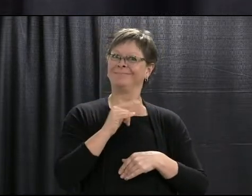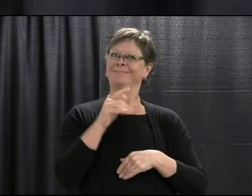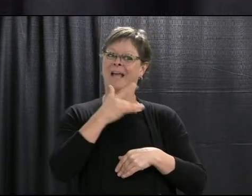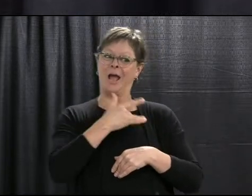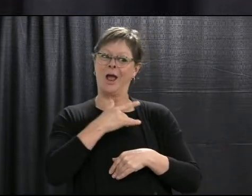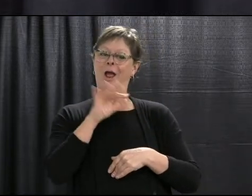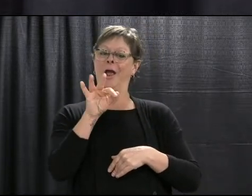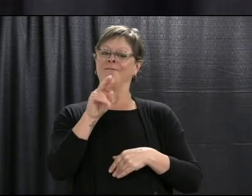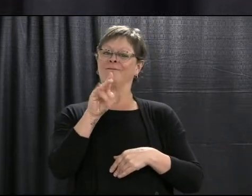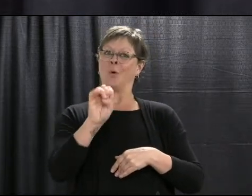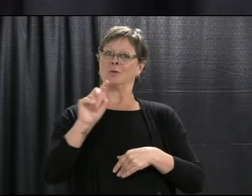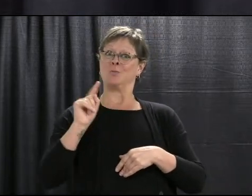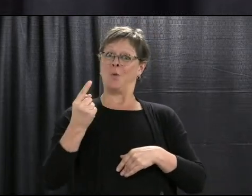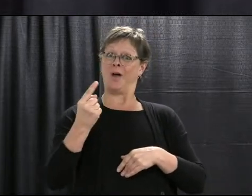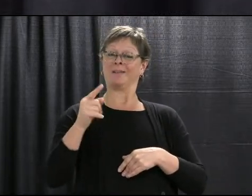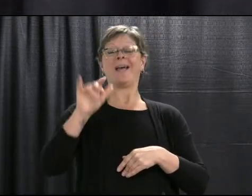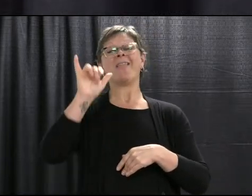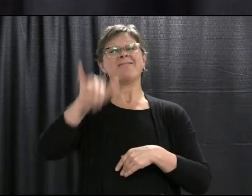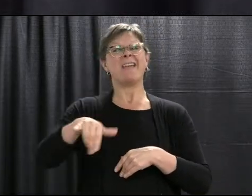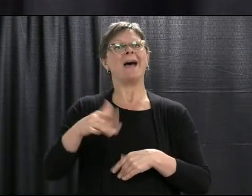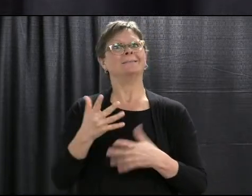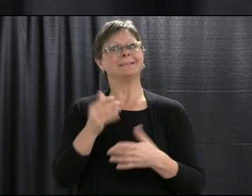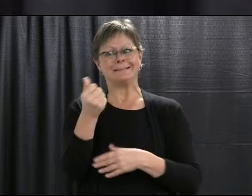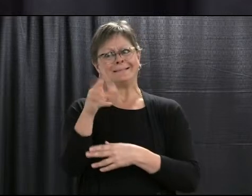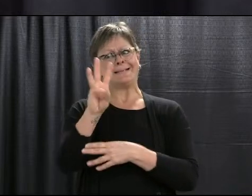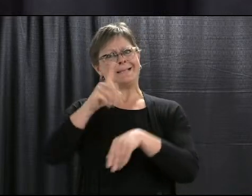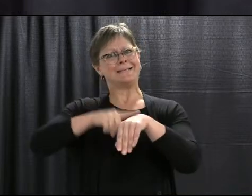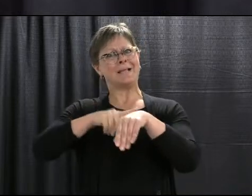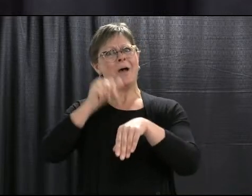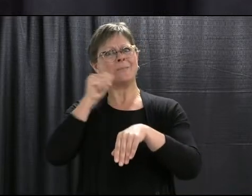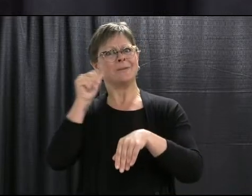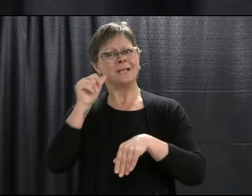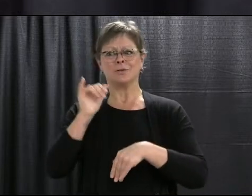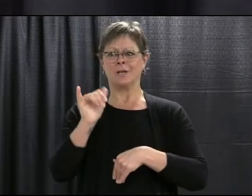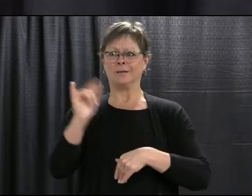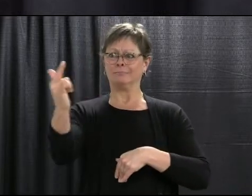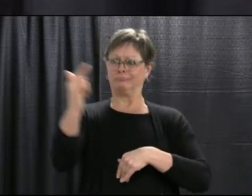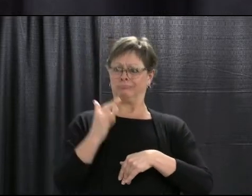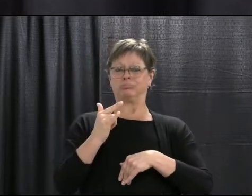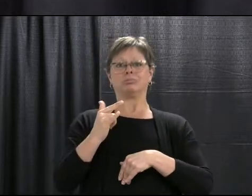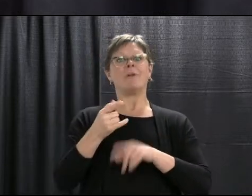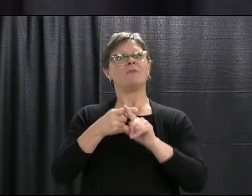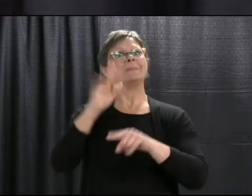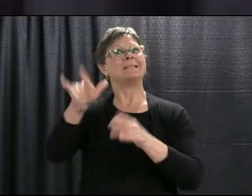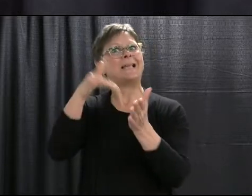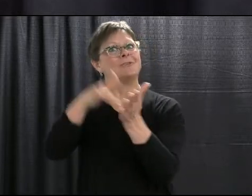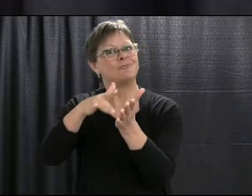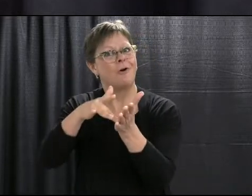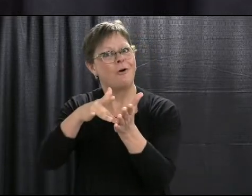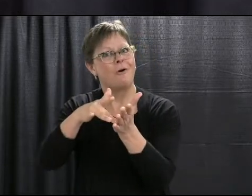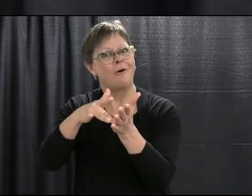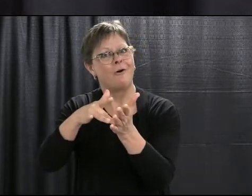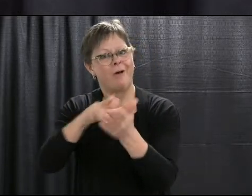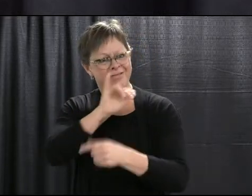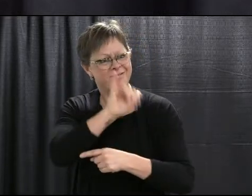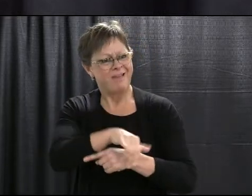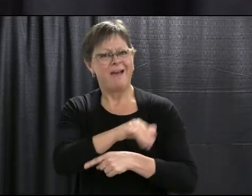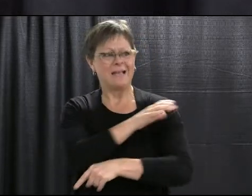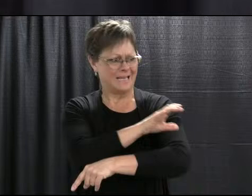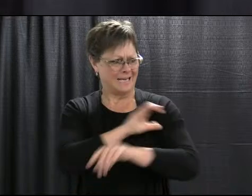the 16th time and took patients in from Central for the very first time. Our heart failure clinic has shown how